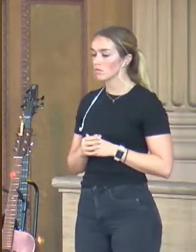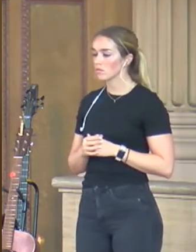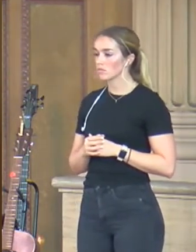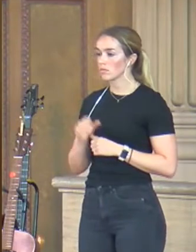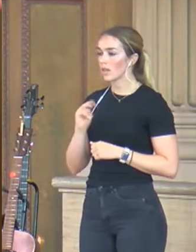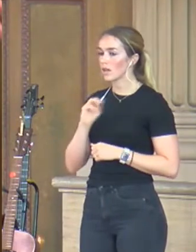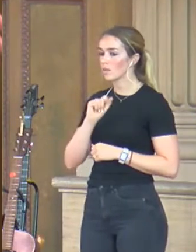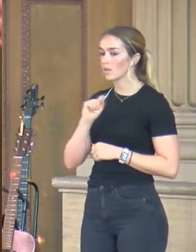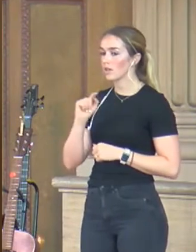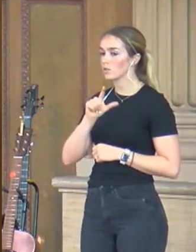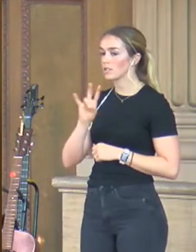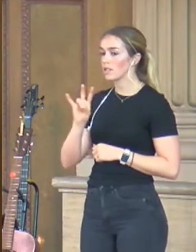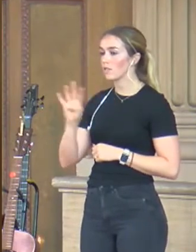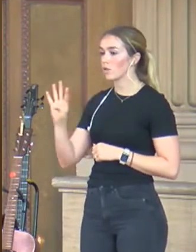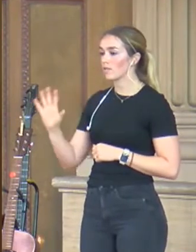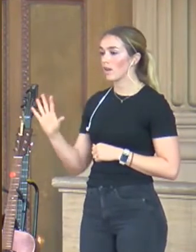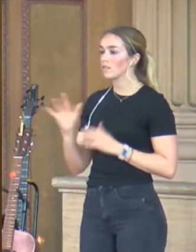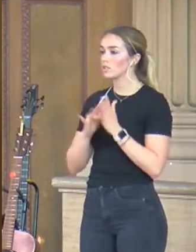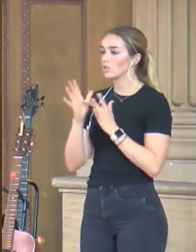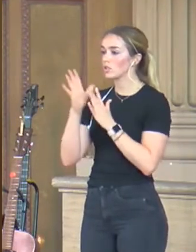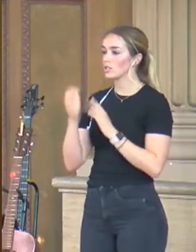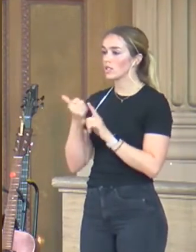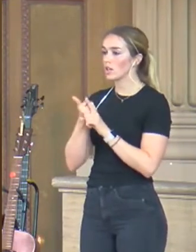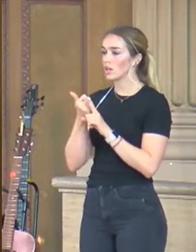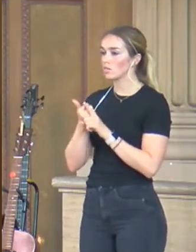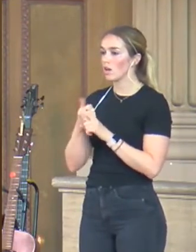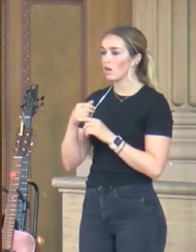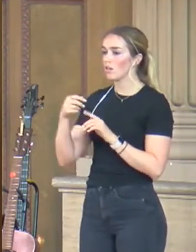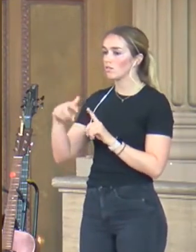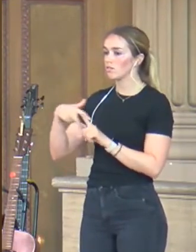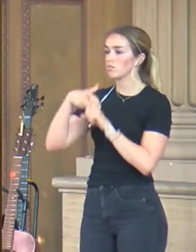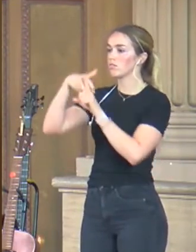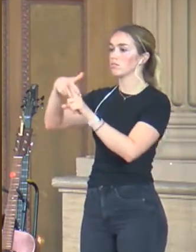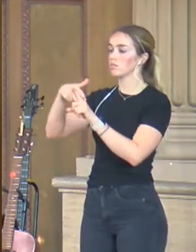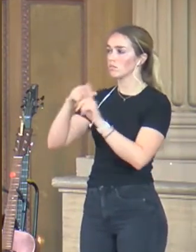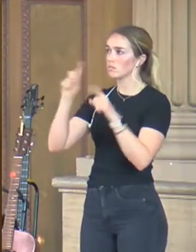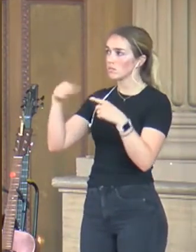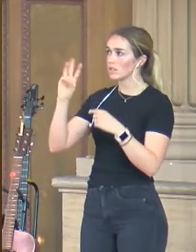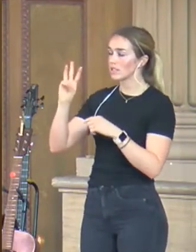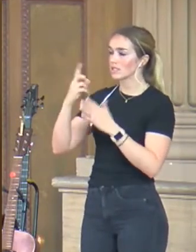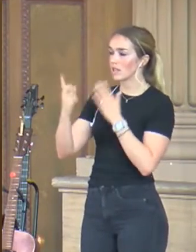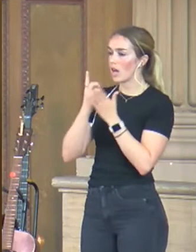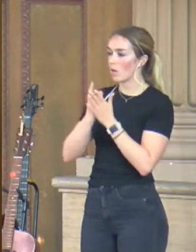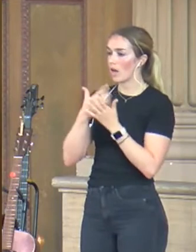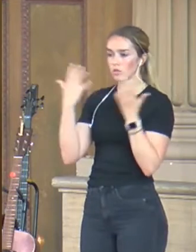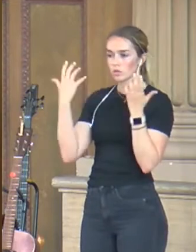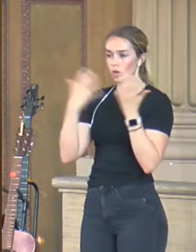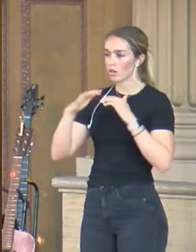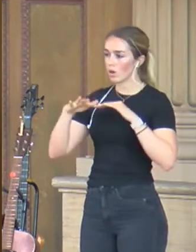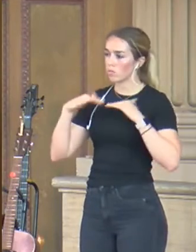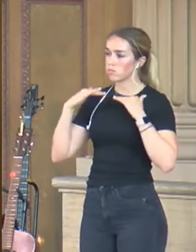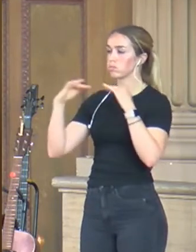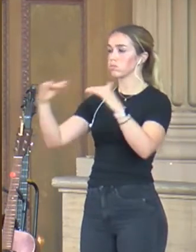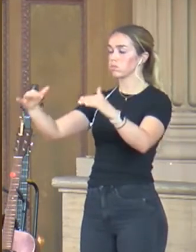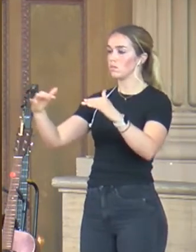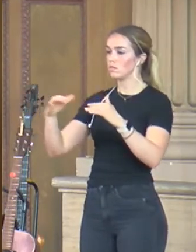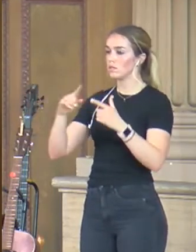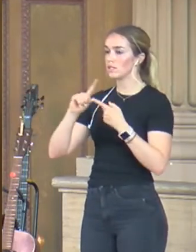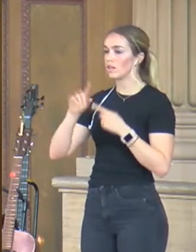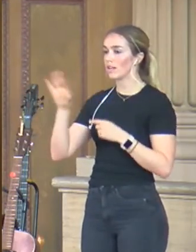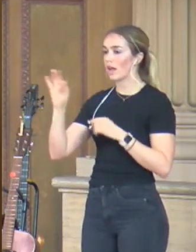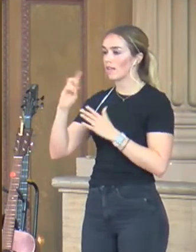Matthew 27, verse 45, Jesus is hanging on the cross and it says, Now from the sixth hour there was darkness over all the land until the ninth